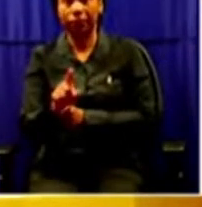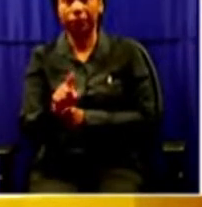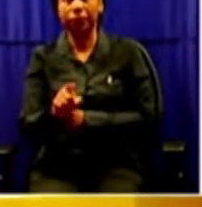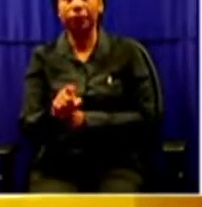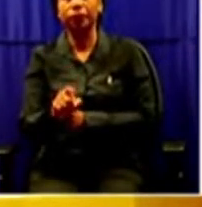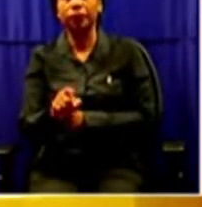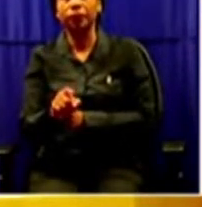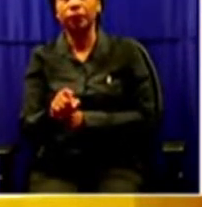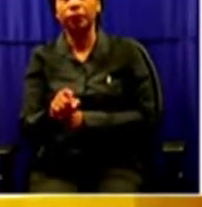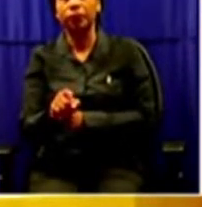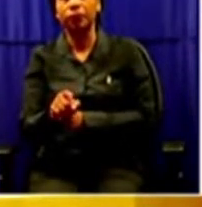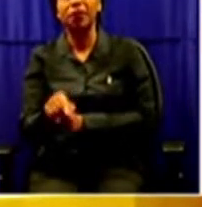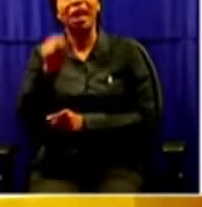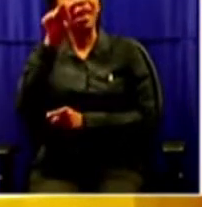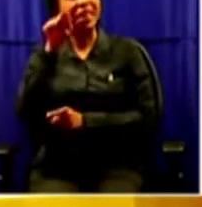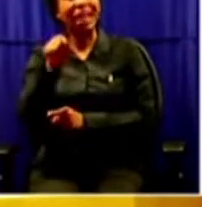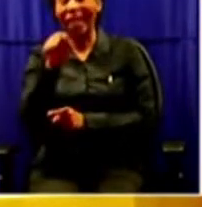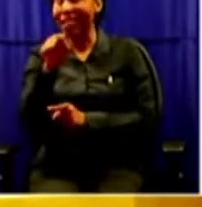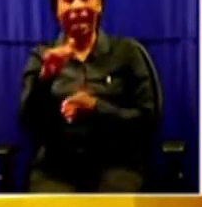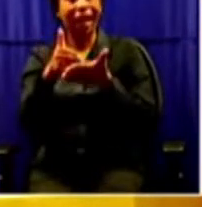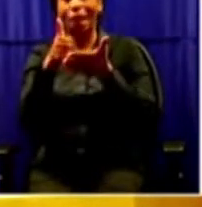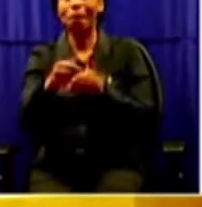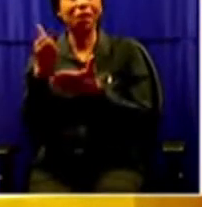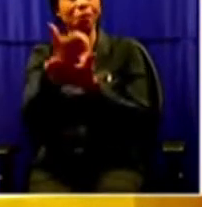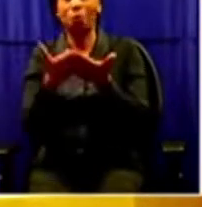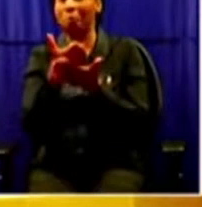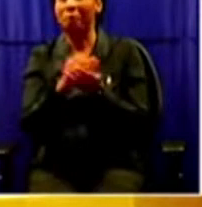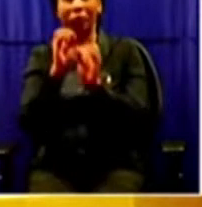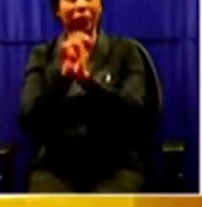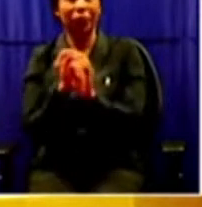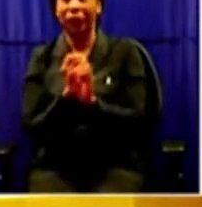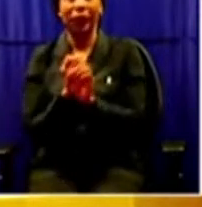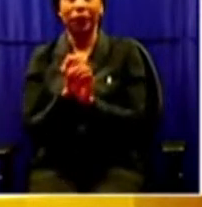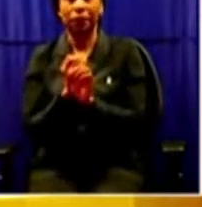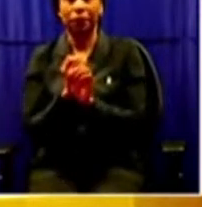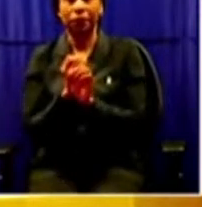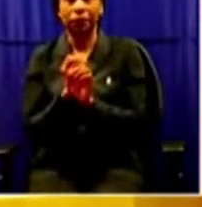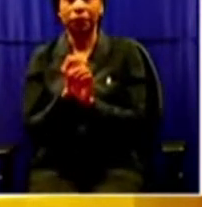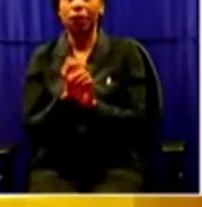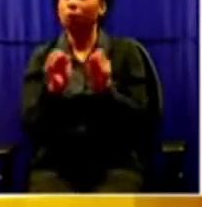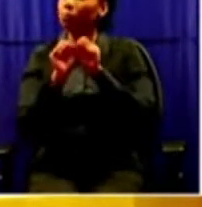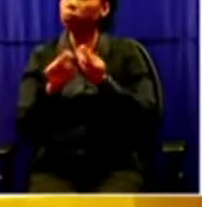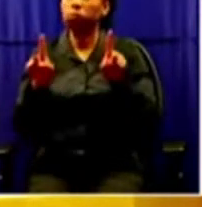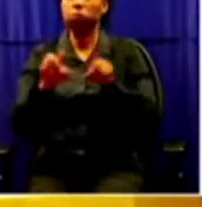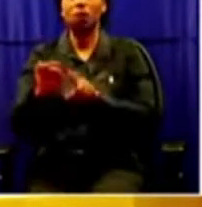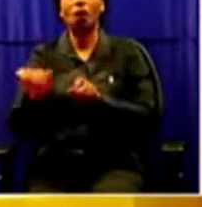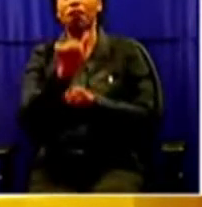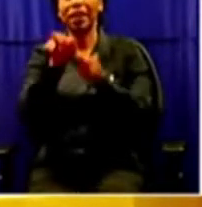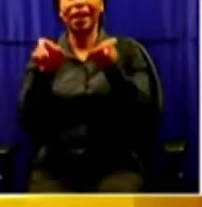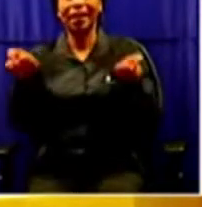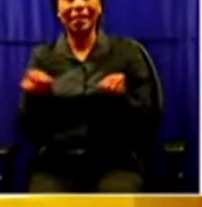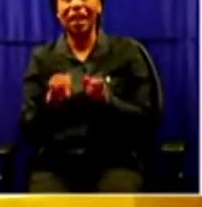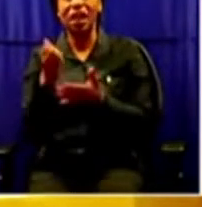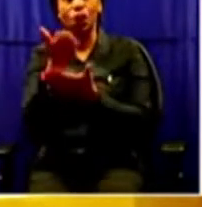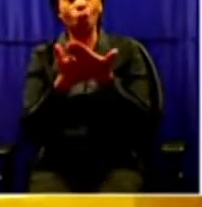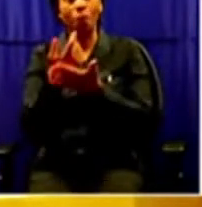the needle on economic disadvantage one bit. Fellow South Africans, our economy does not have to be one of